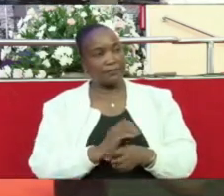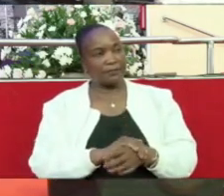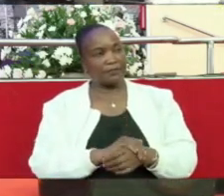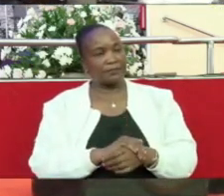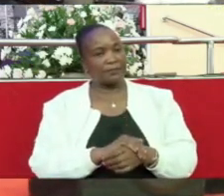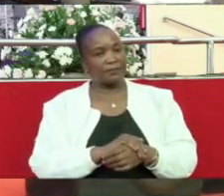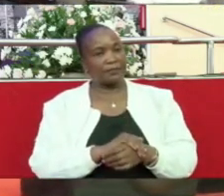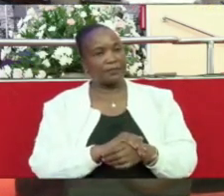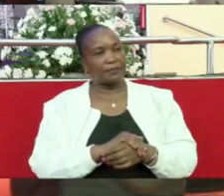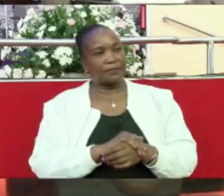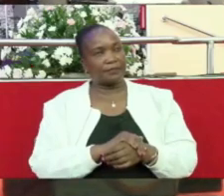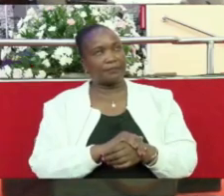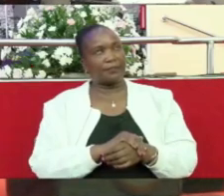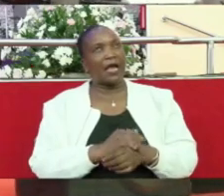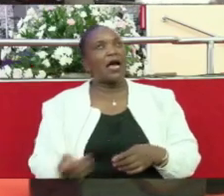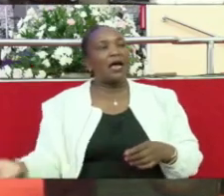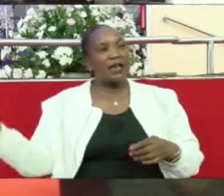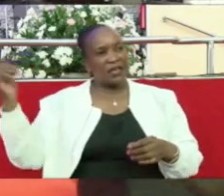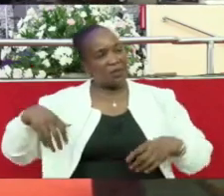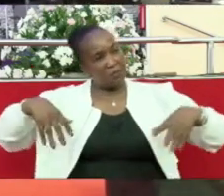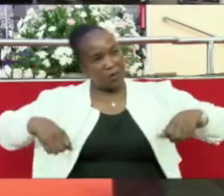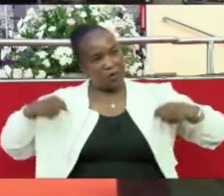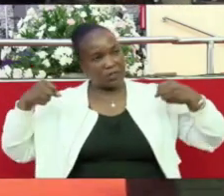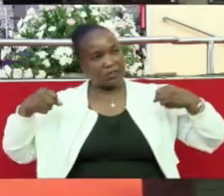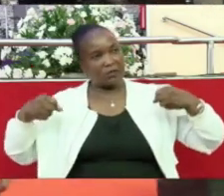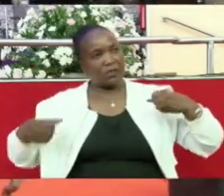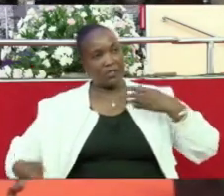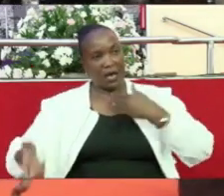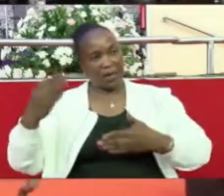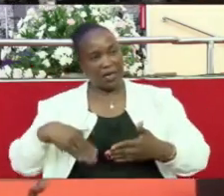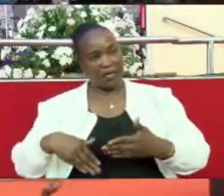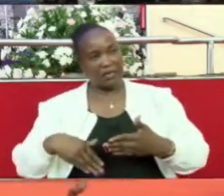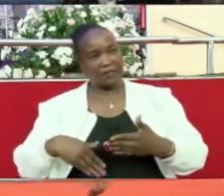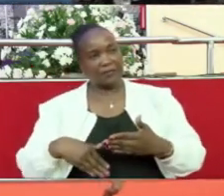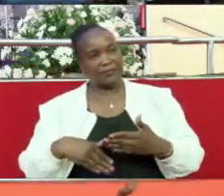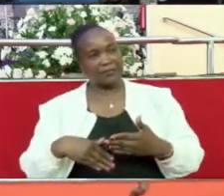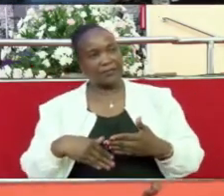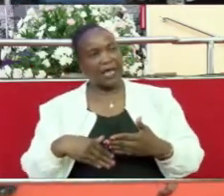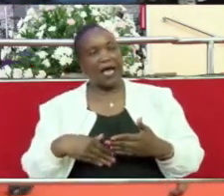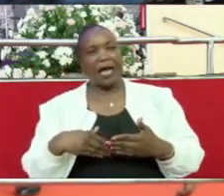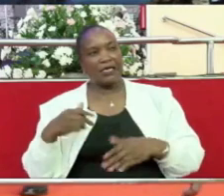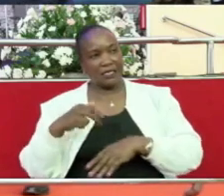saying there is a new boss coming. And he told me, worry not.